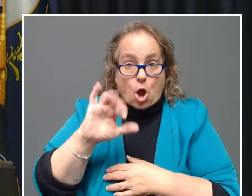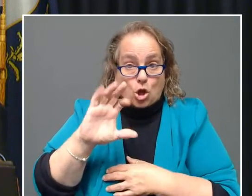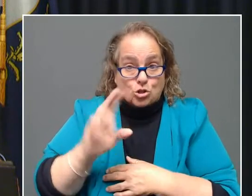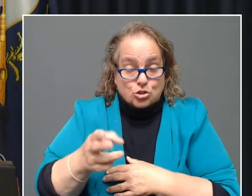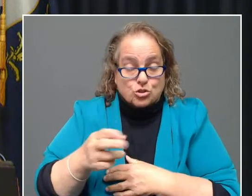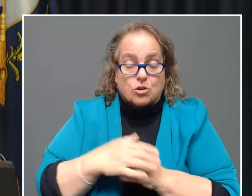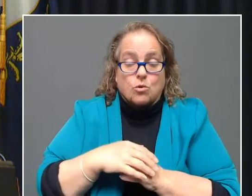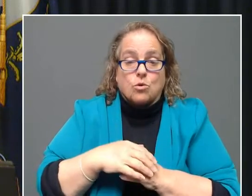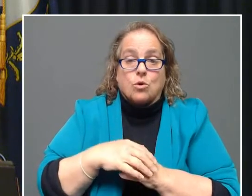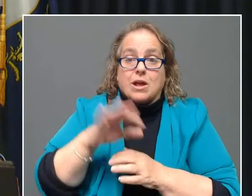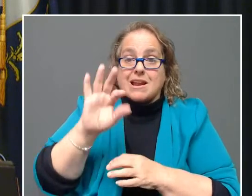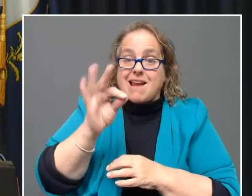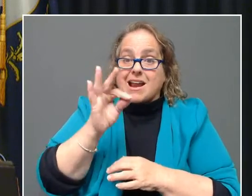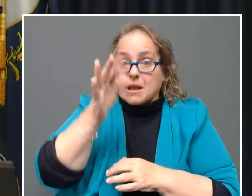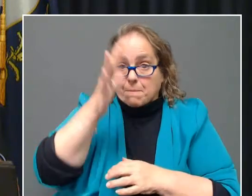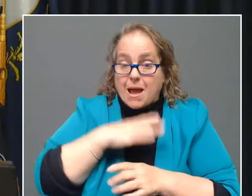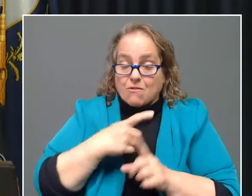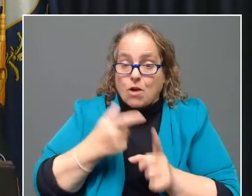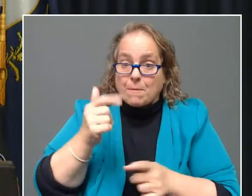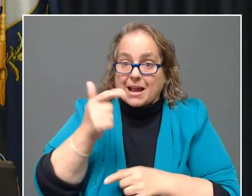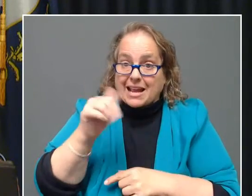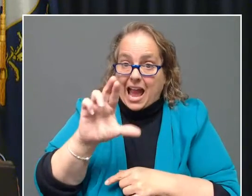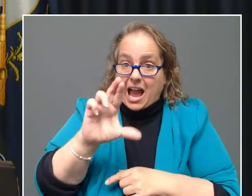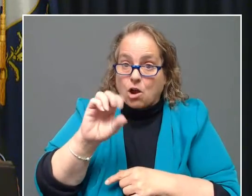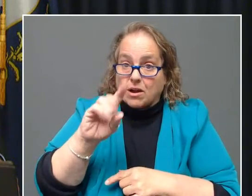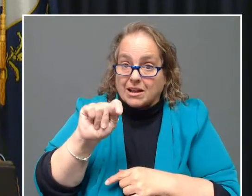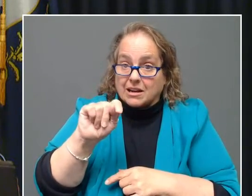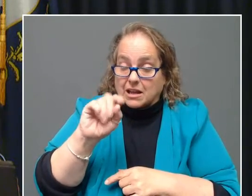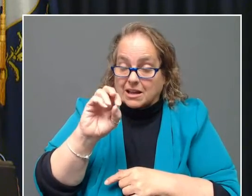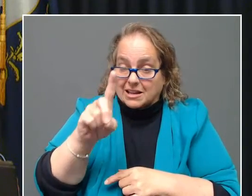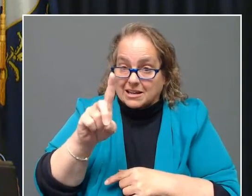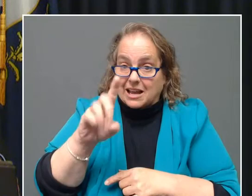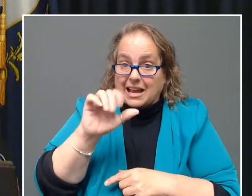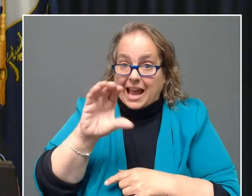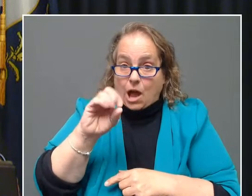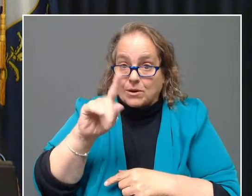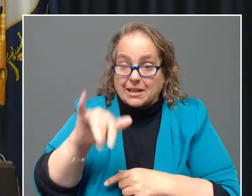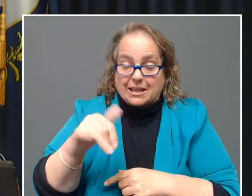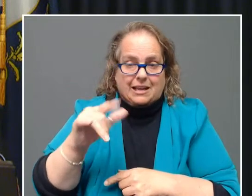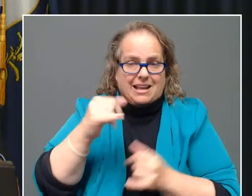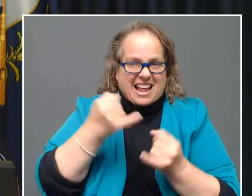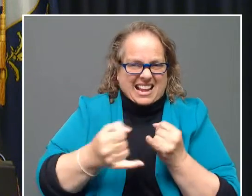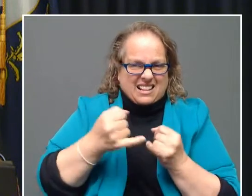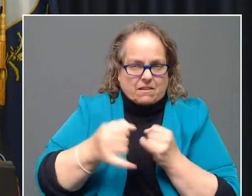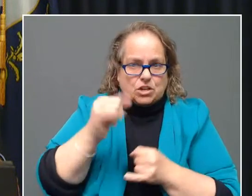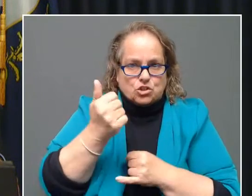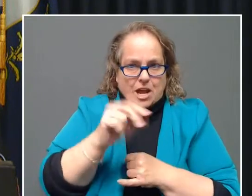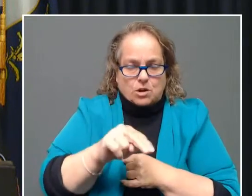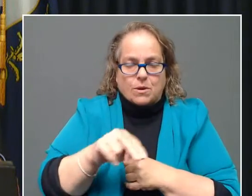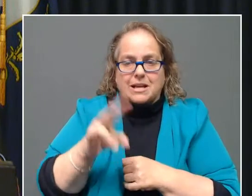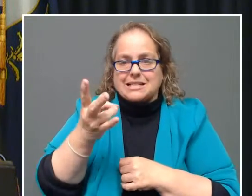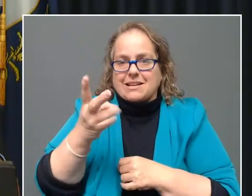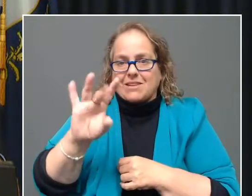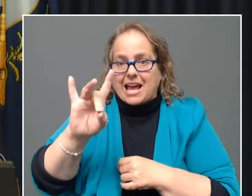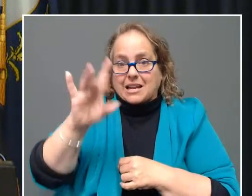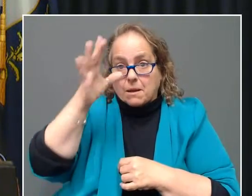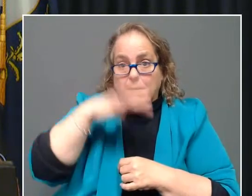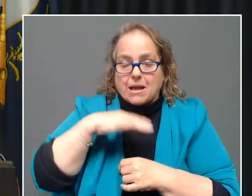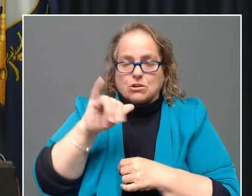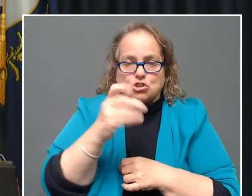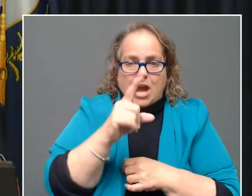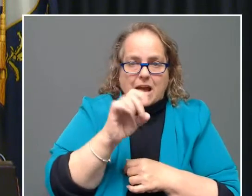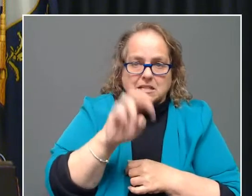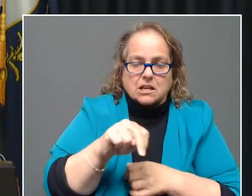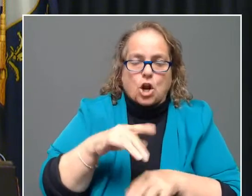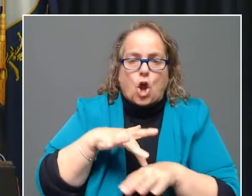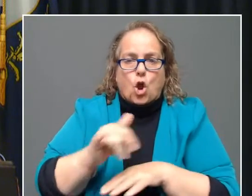lost a 90-year-old man from Garrett County in late January. We lost a 78-year-old man from Jackson in early March.